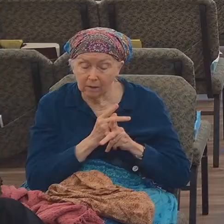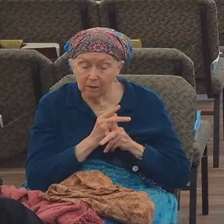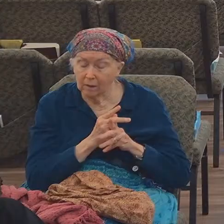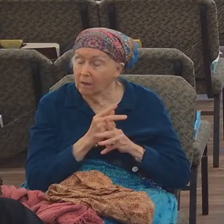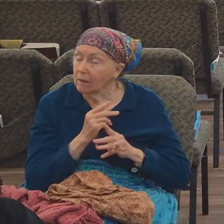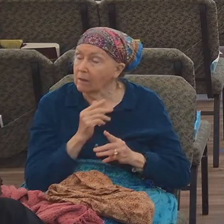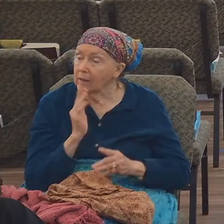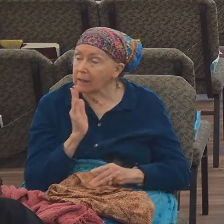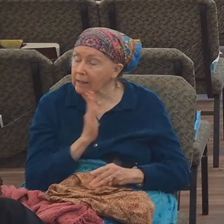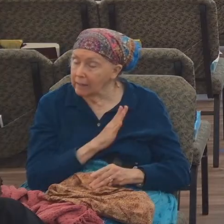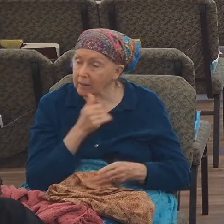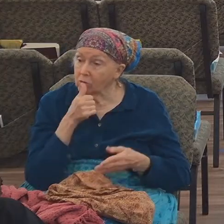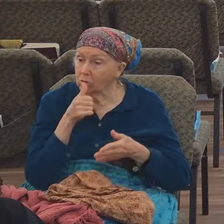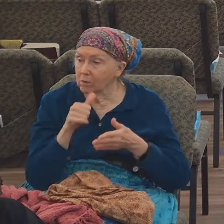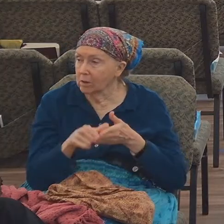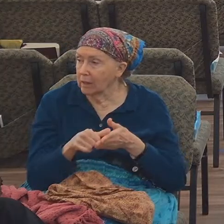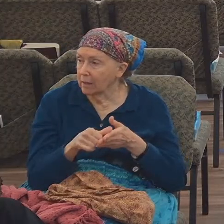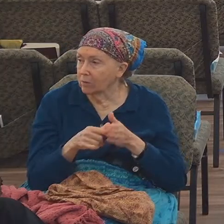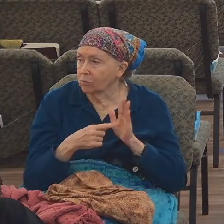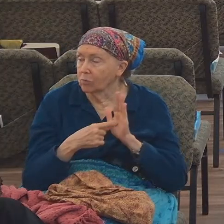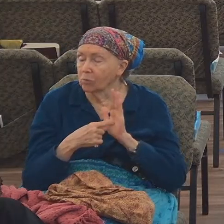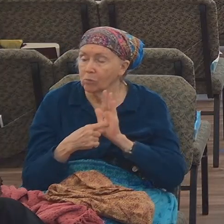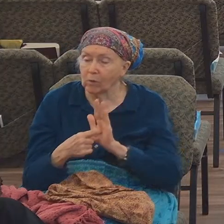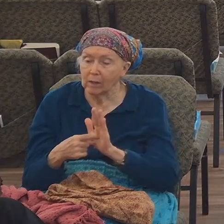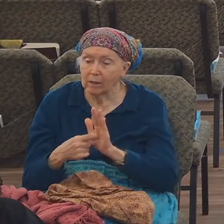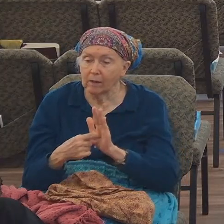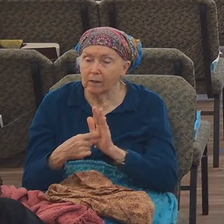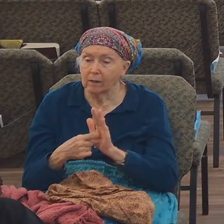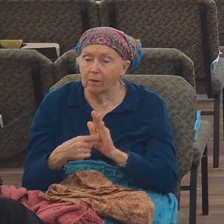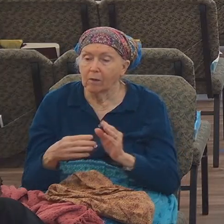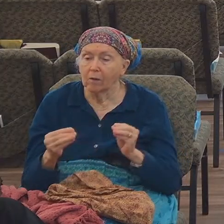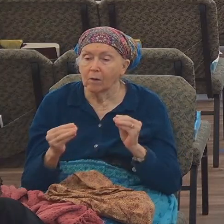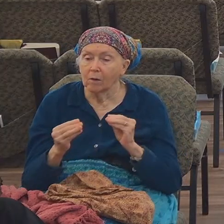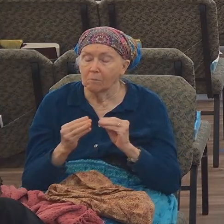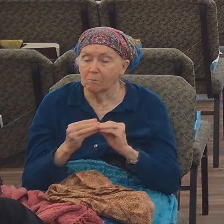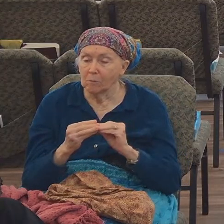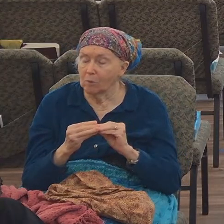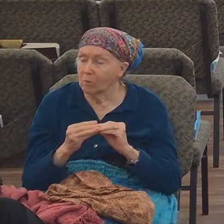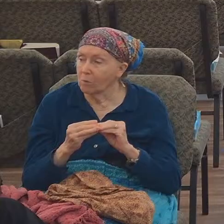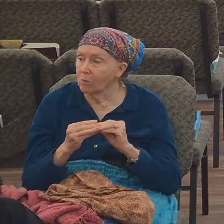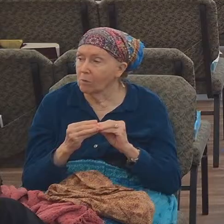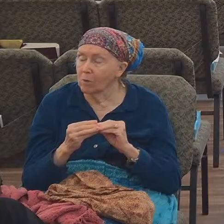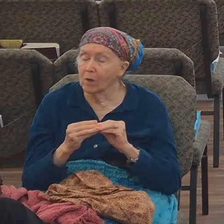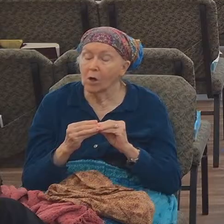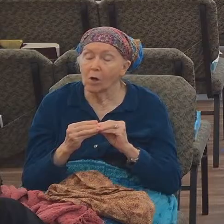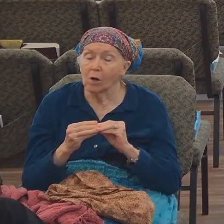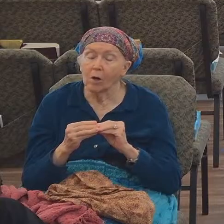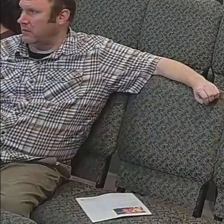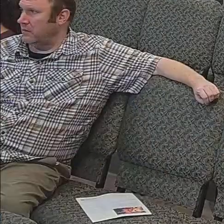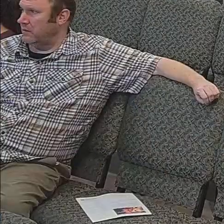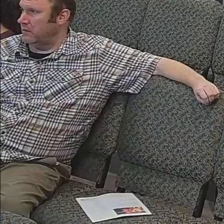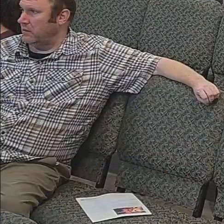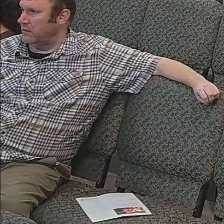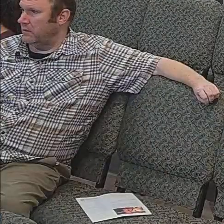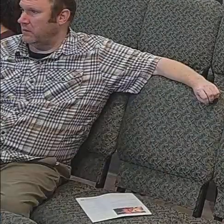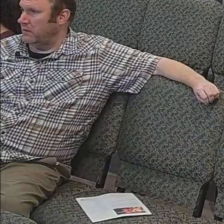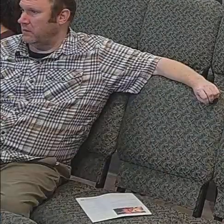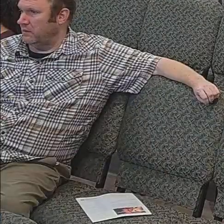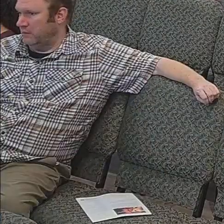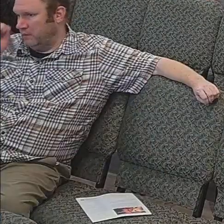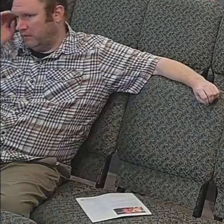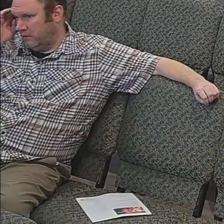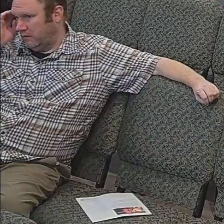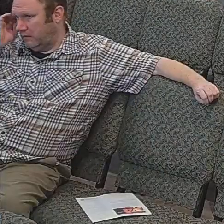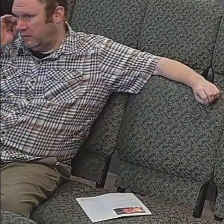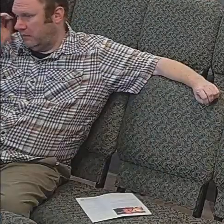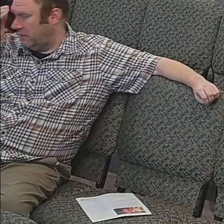letters represent more than nearly any other language, passion and a boiling over. And